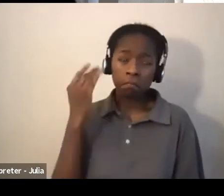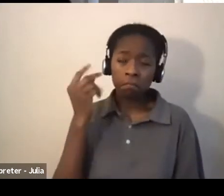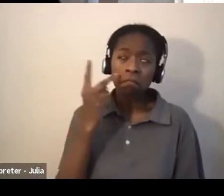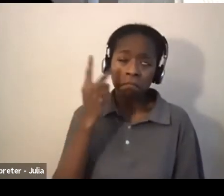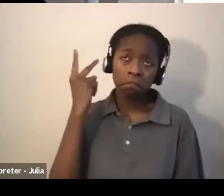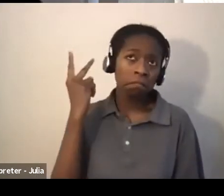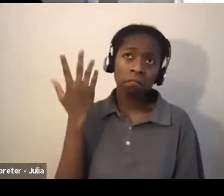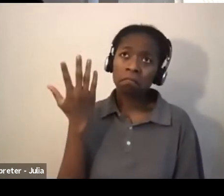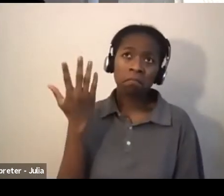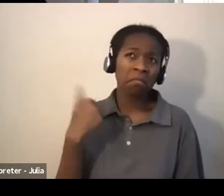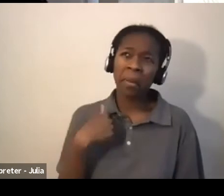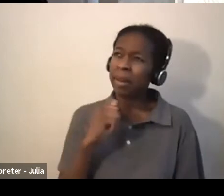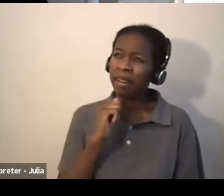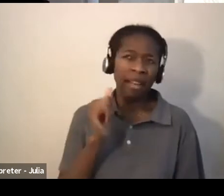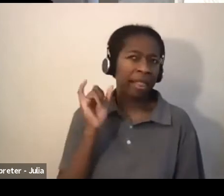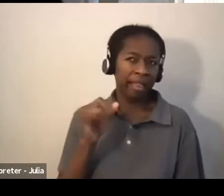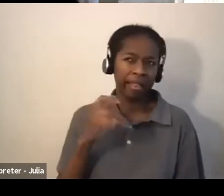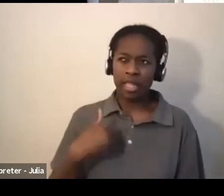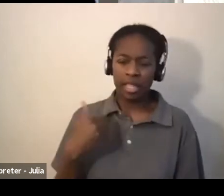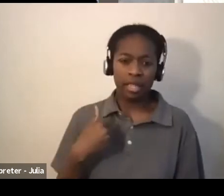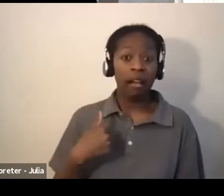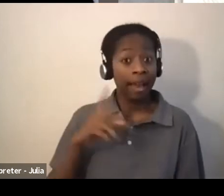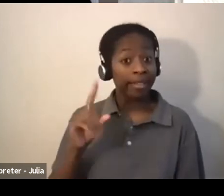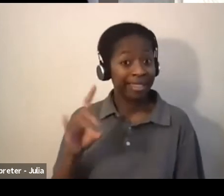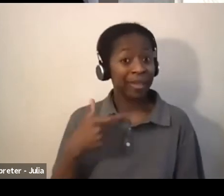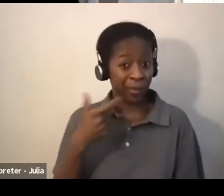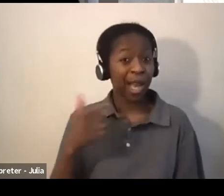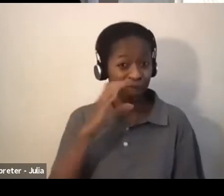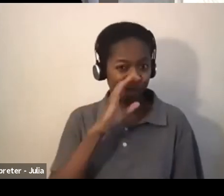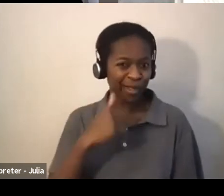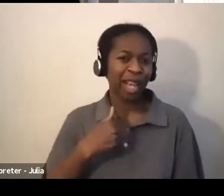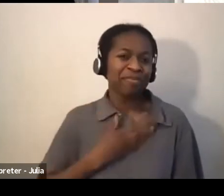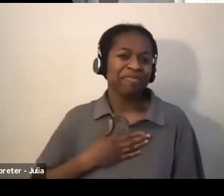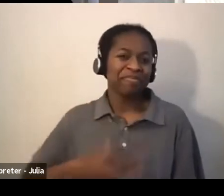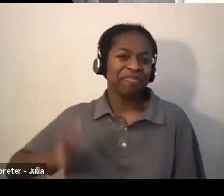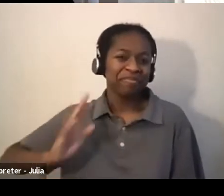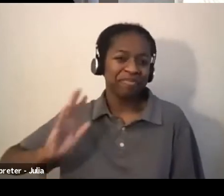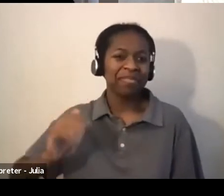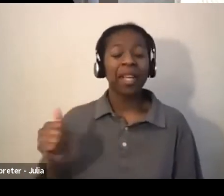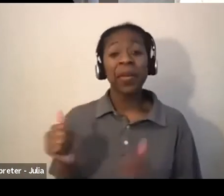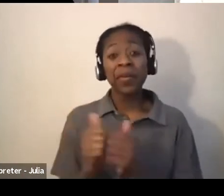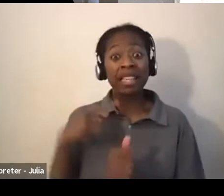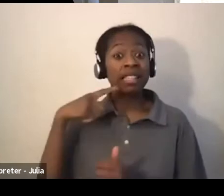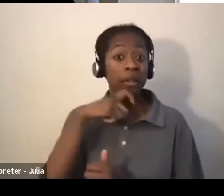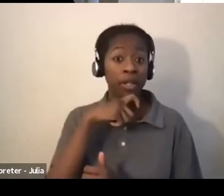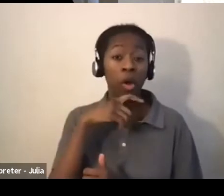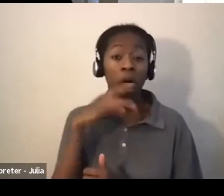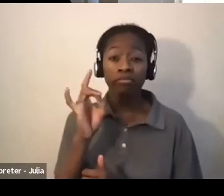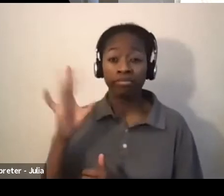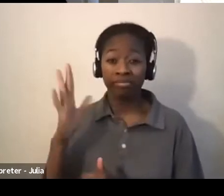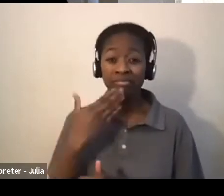I don't think I was that young, actually, but, and I watched cartoons. I did with the cereal. That's so bad for you, by the